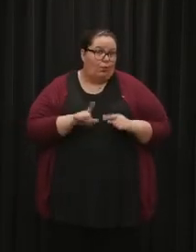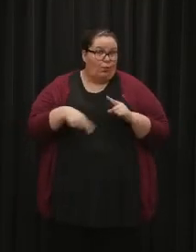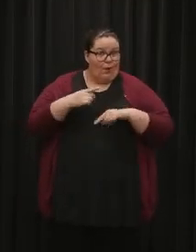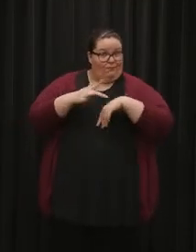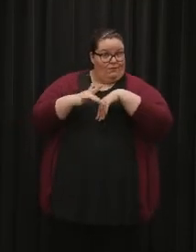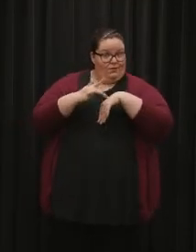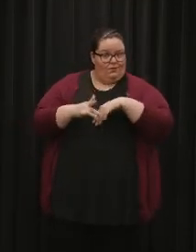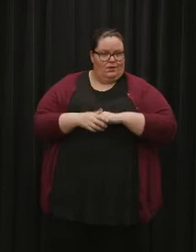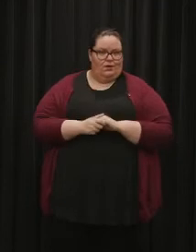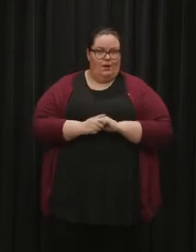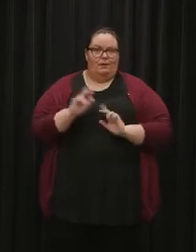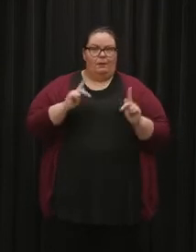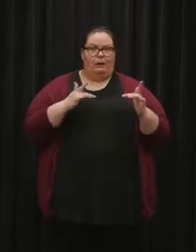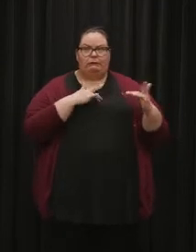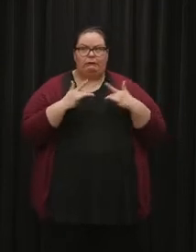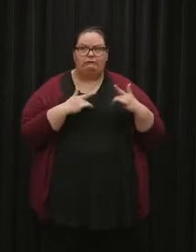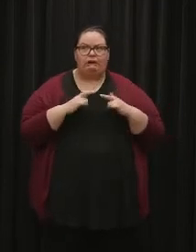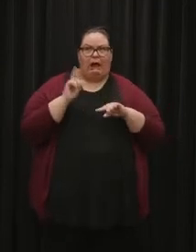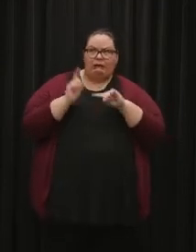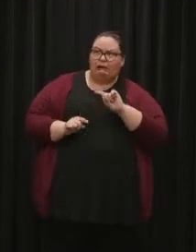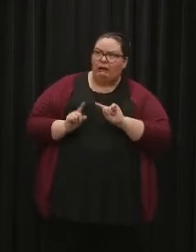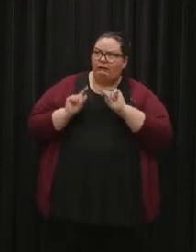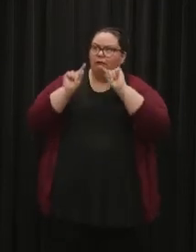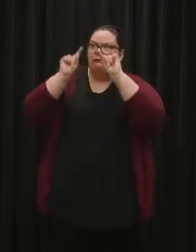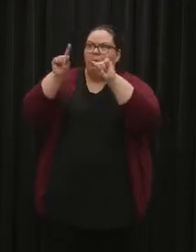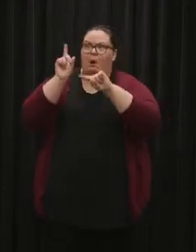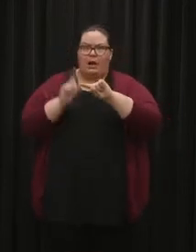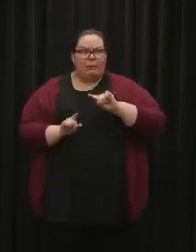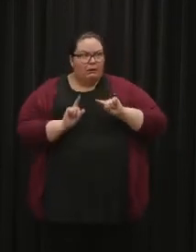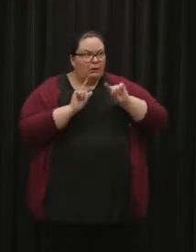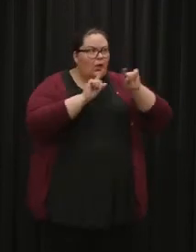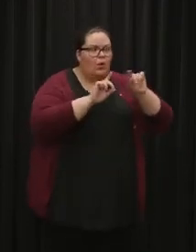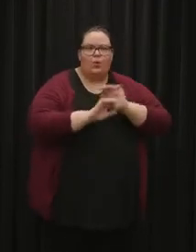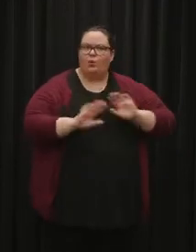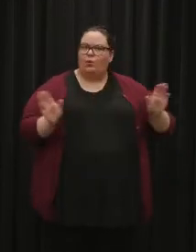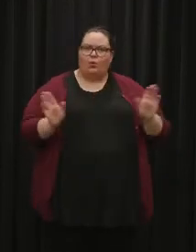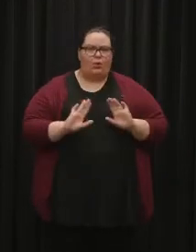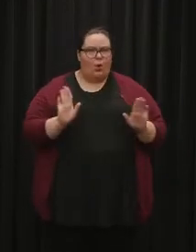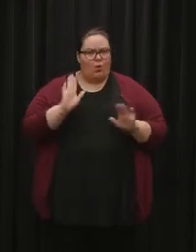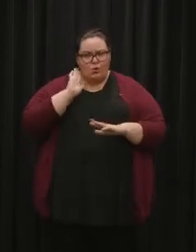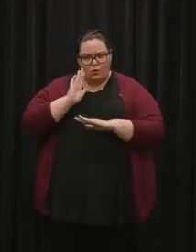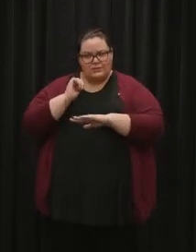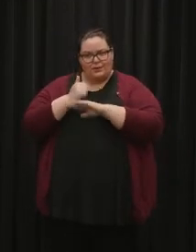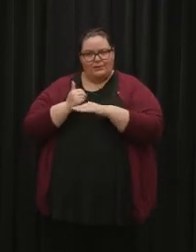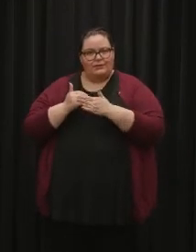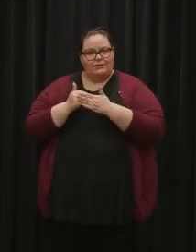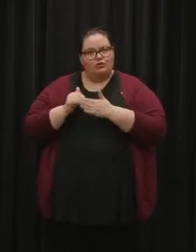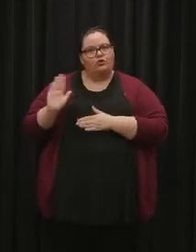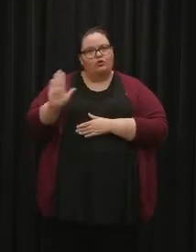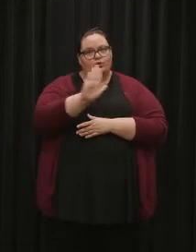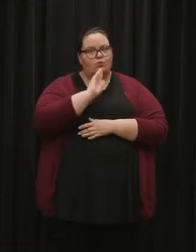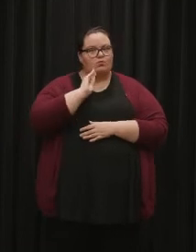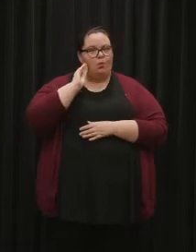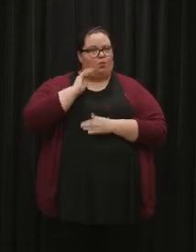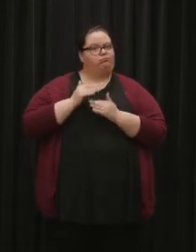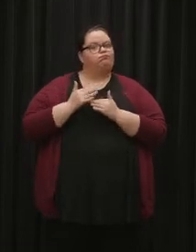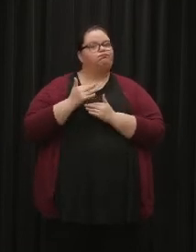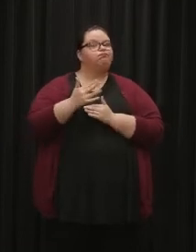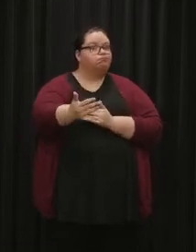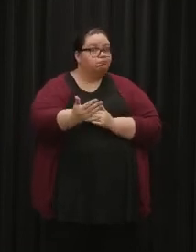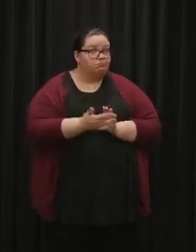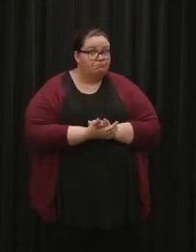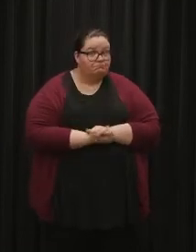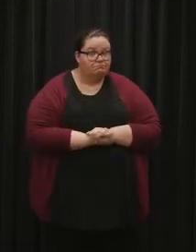So no one should be concerned about access. And I think this is, in many ways, this